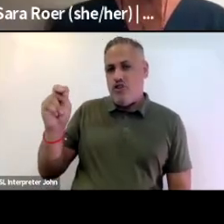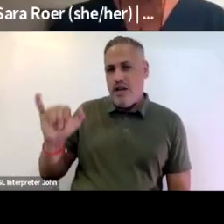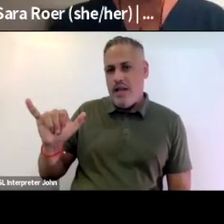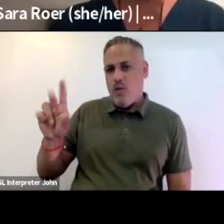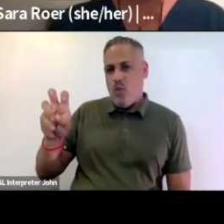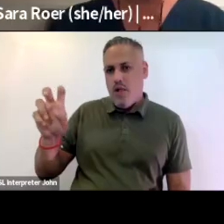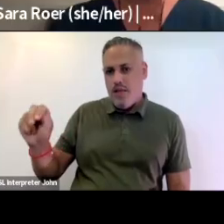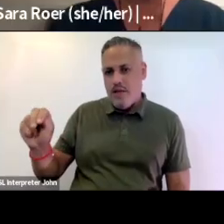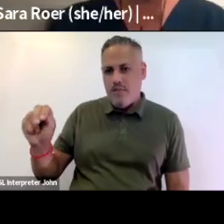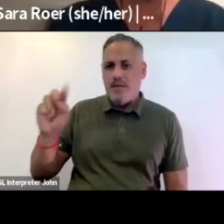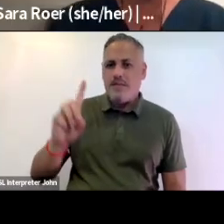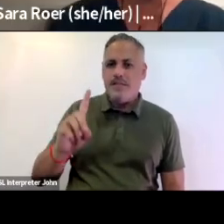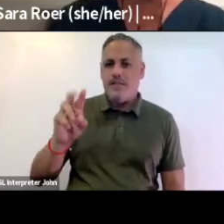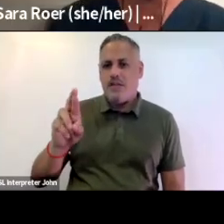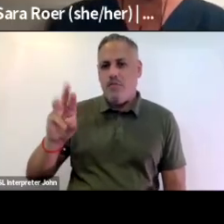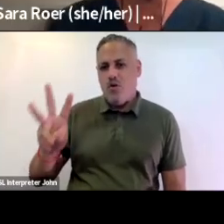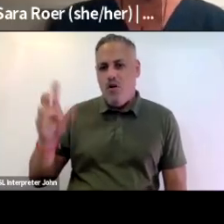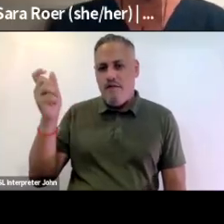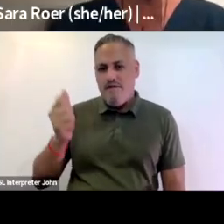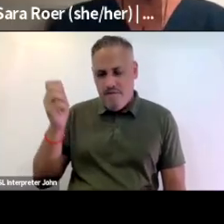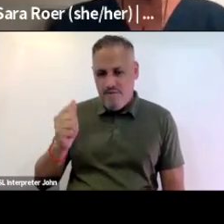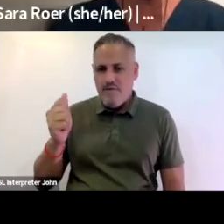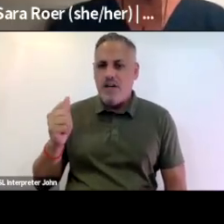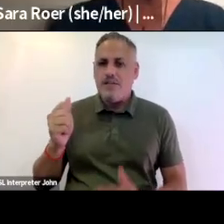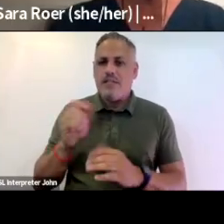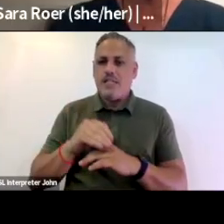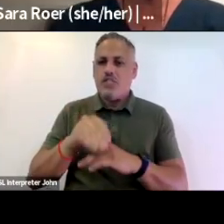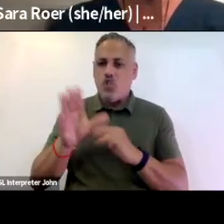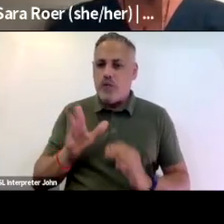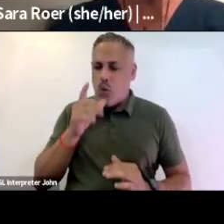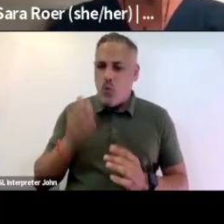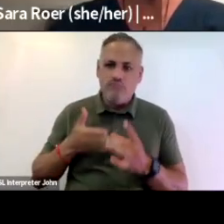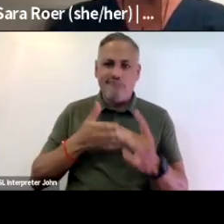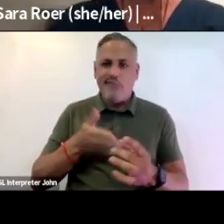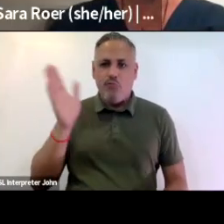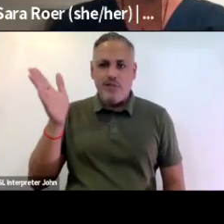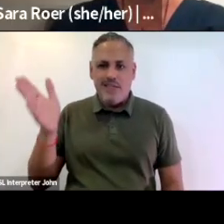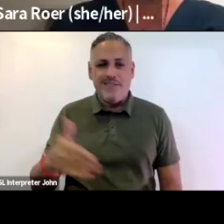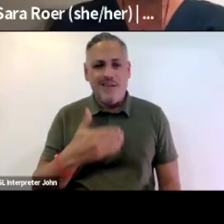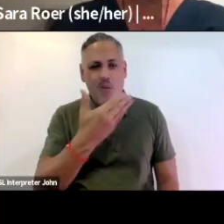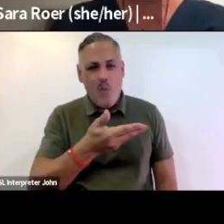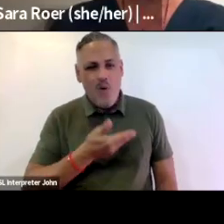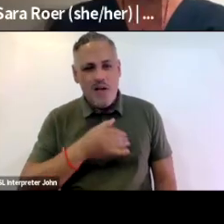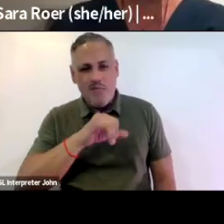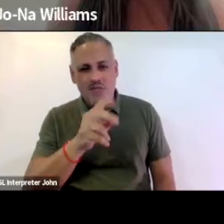DWR Fund legal consultant, who will lead us through this webinar presentation. Welcome, Jonay.